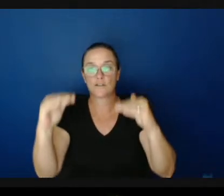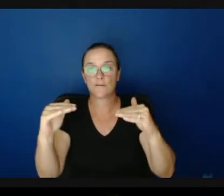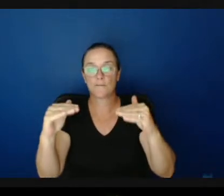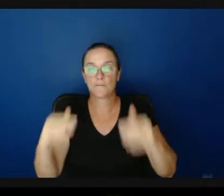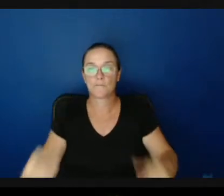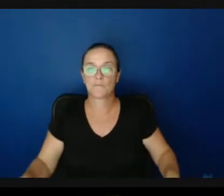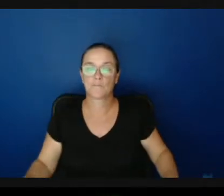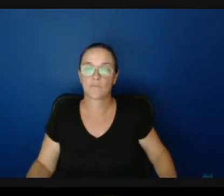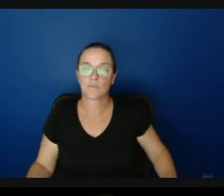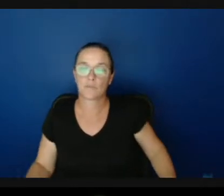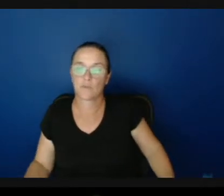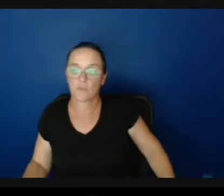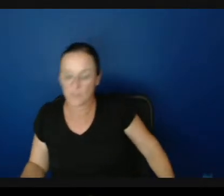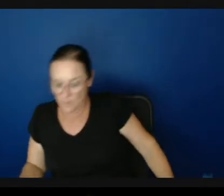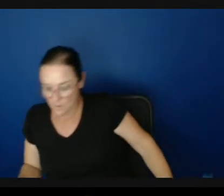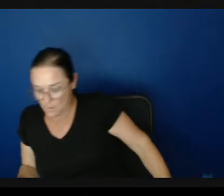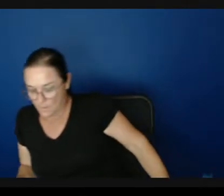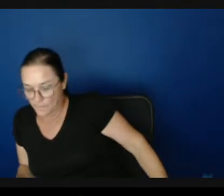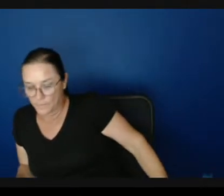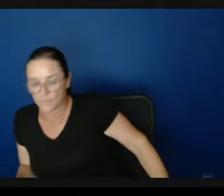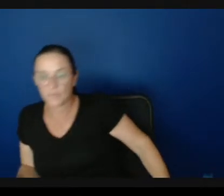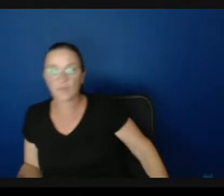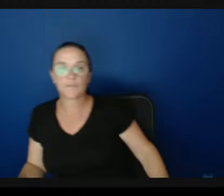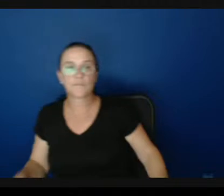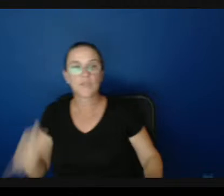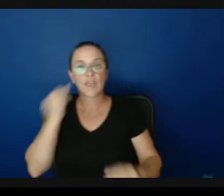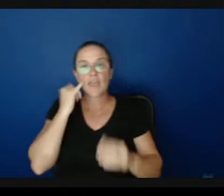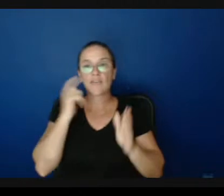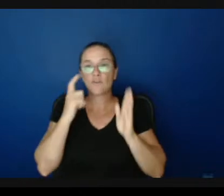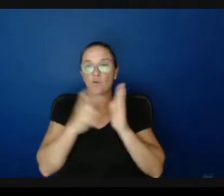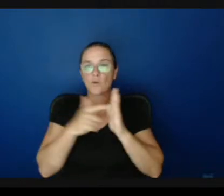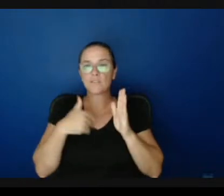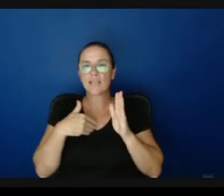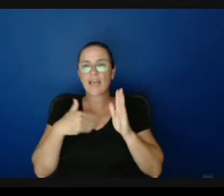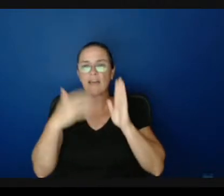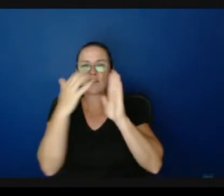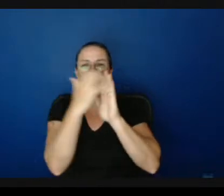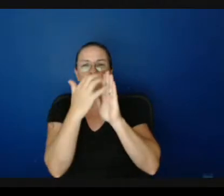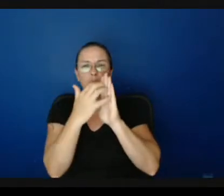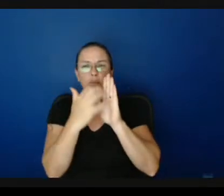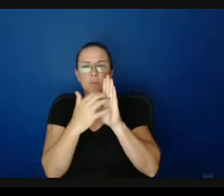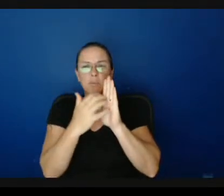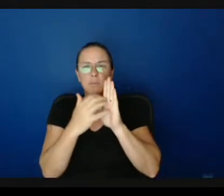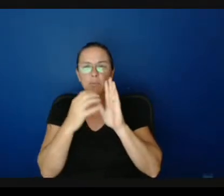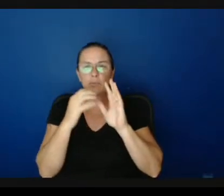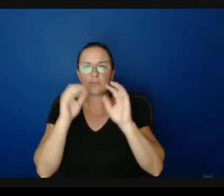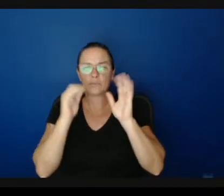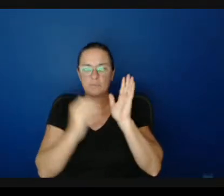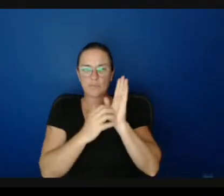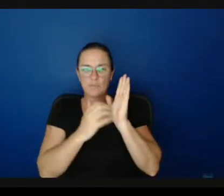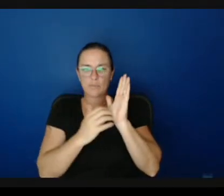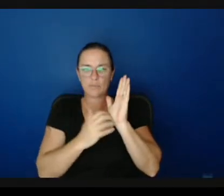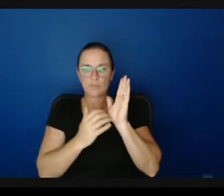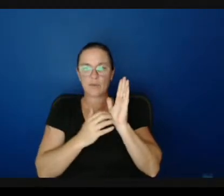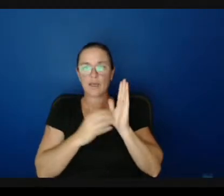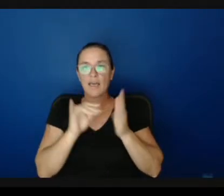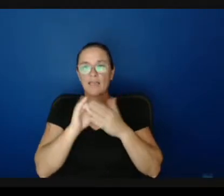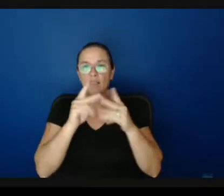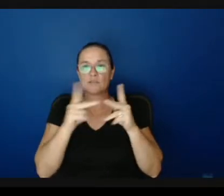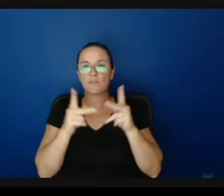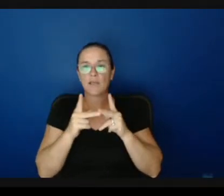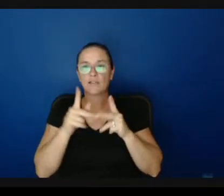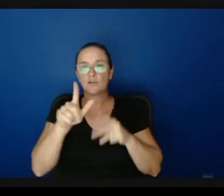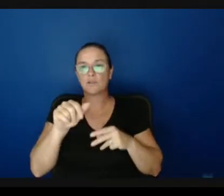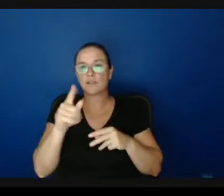which, if you notice, has a lot of noise. These little blue ticks all through here are places where the laser